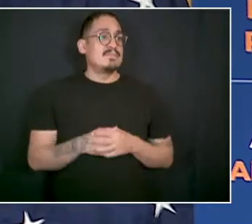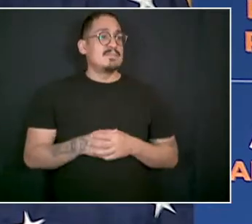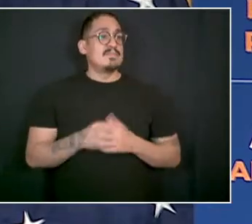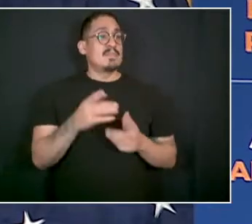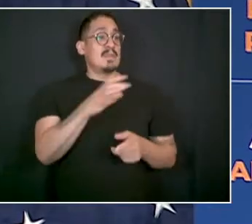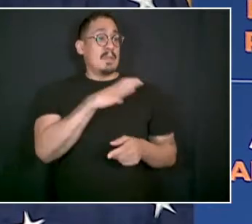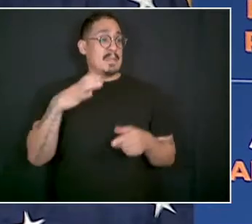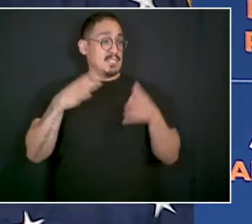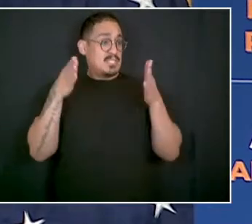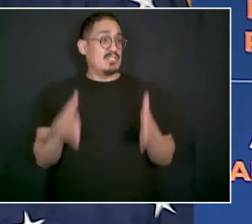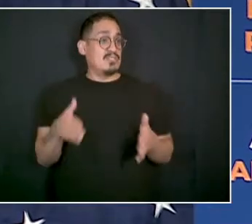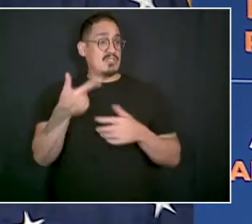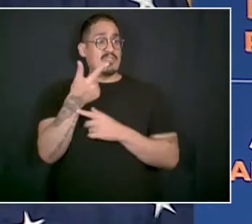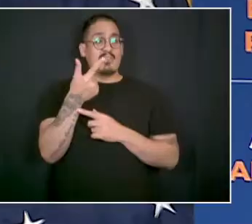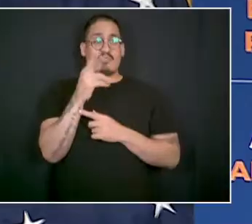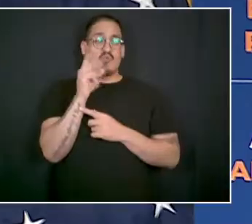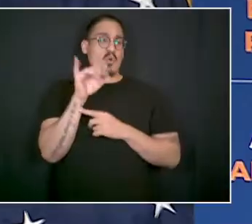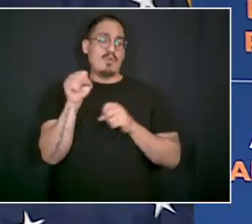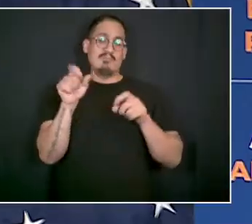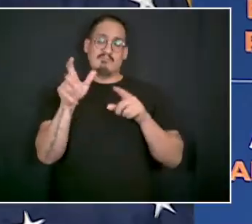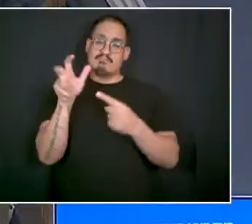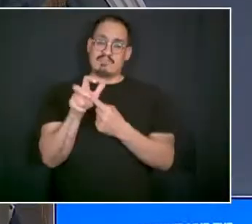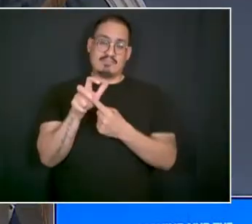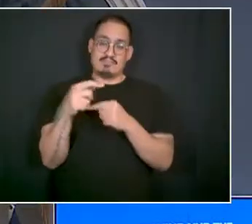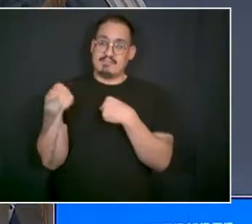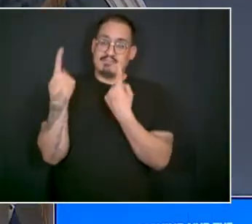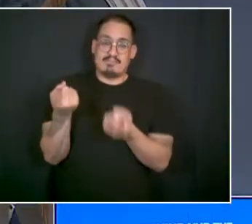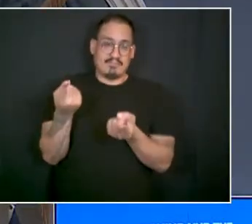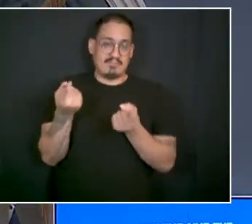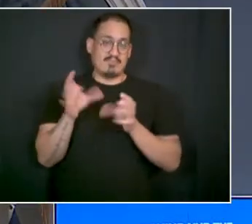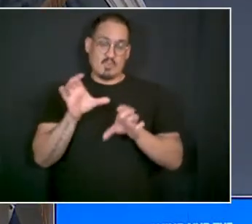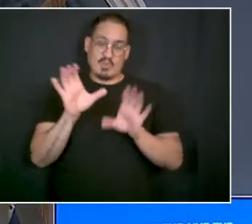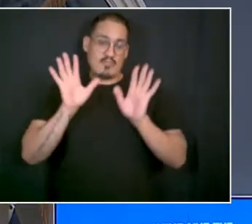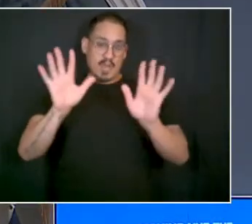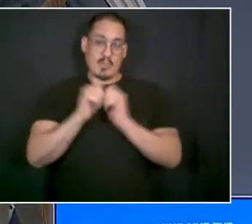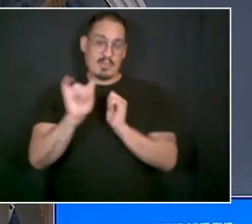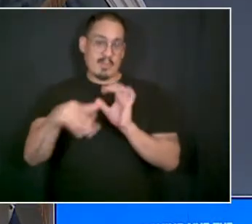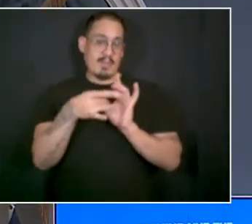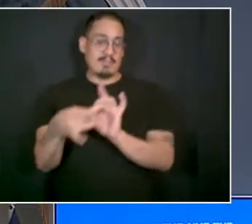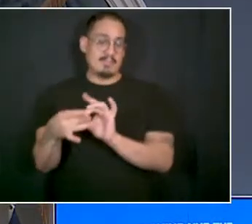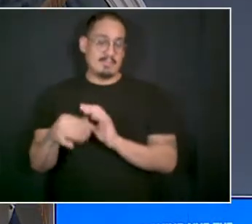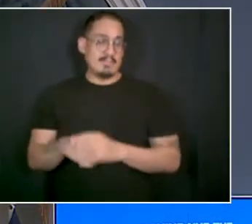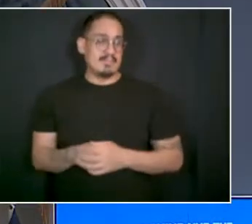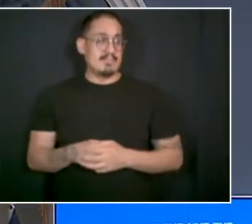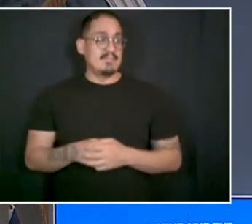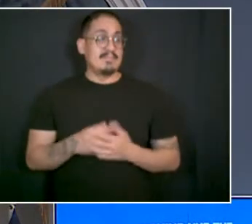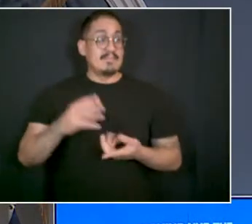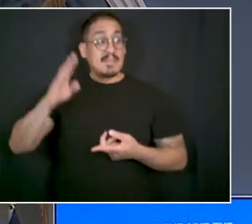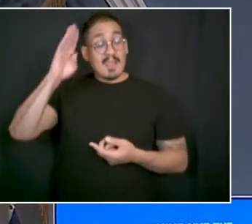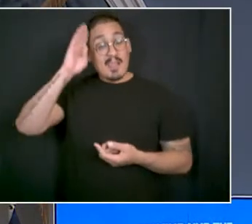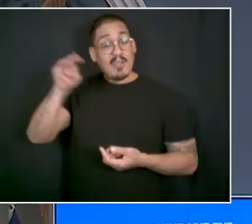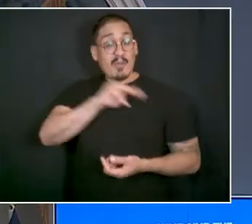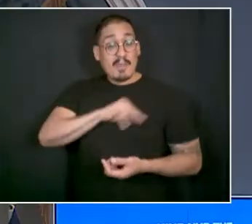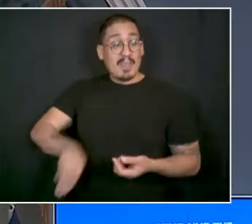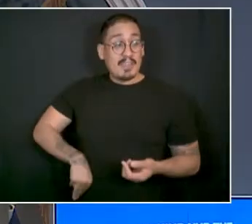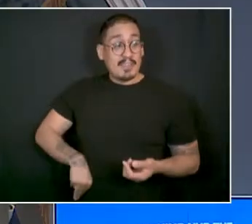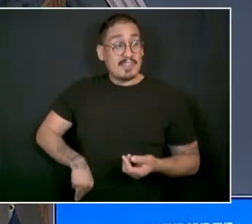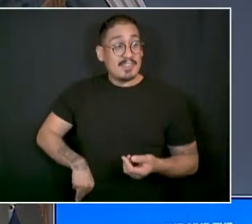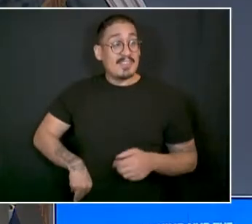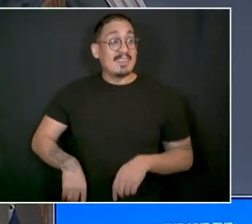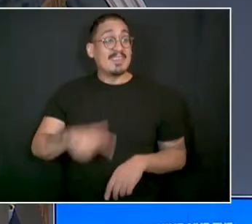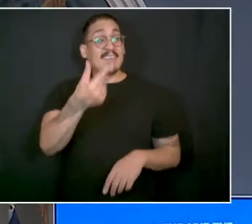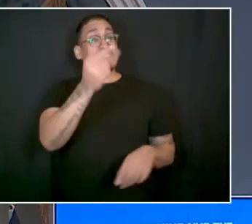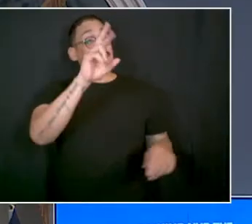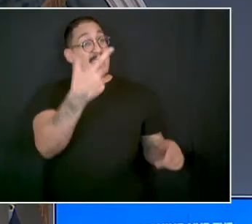and we're going to get a team up there and see how we could help. Mr. Mayor, how are you? Craig, what's happening? Same old, same old.